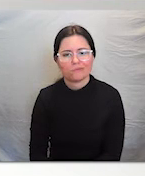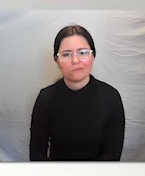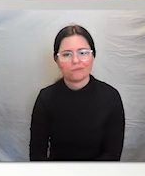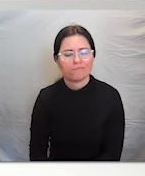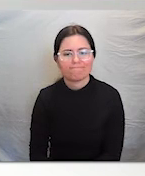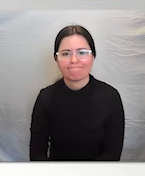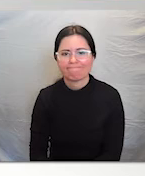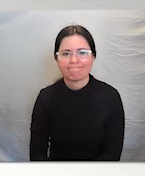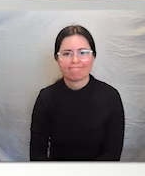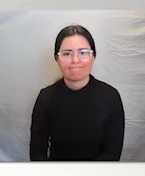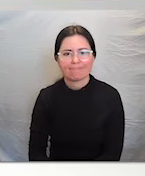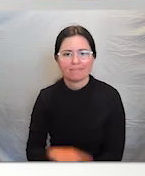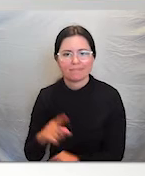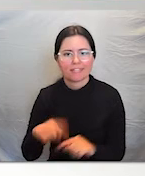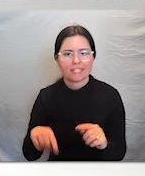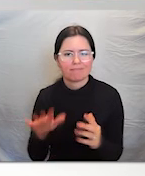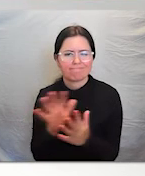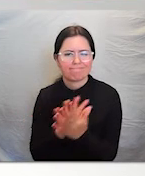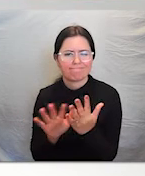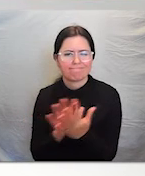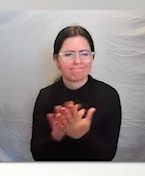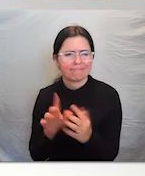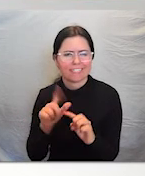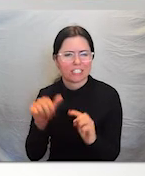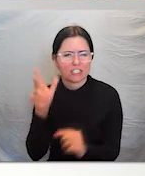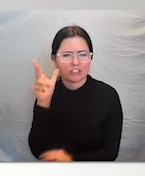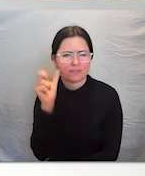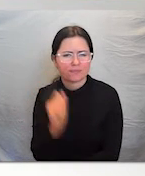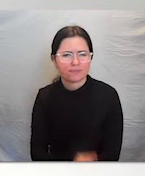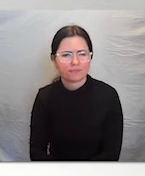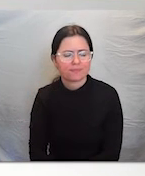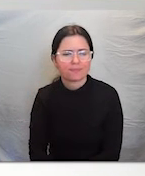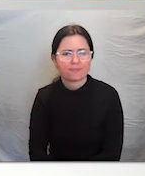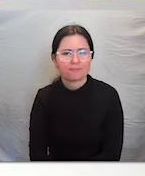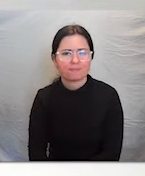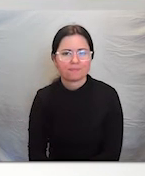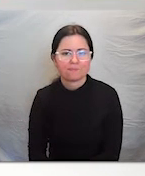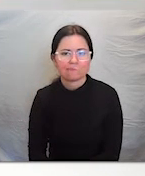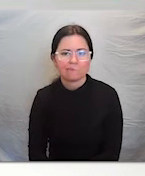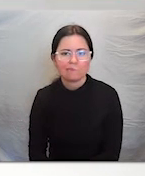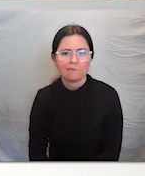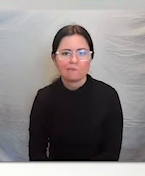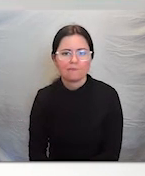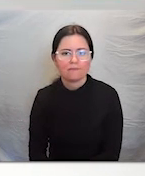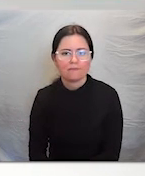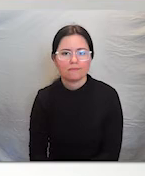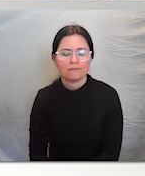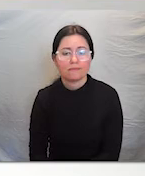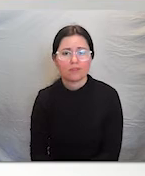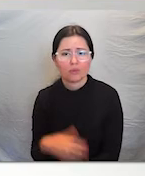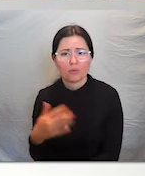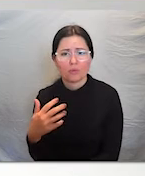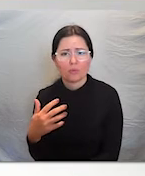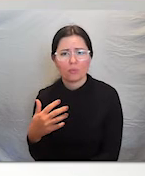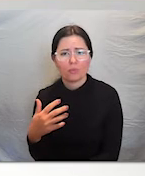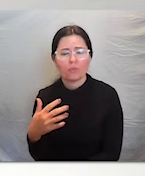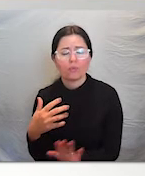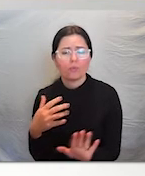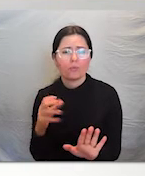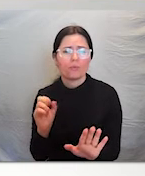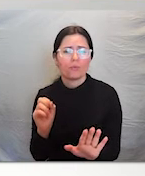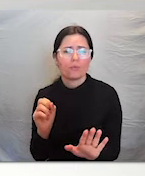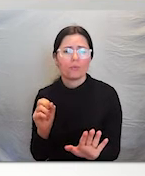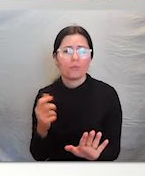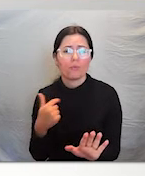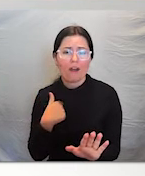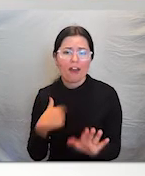hey, we want it. But when he looked through the disability program and saw a math major, he said, okay. What I find